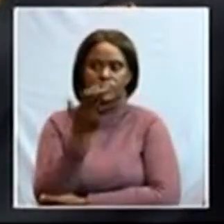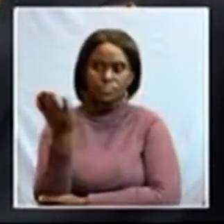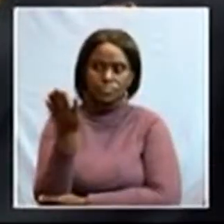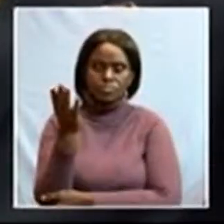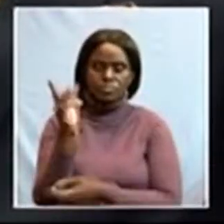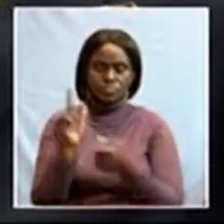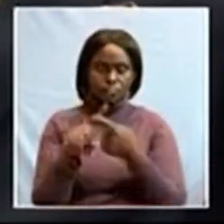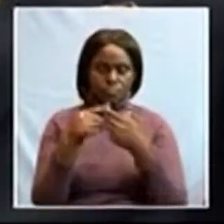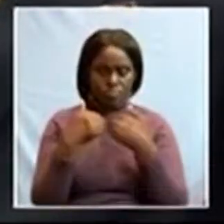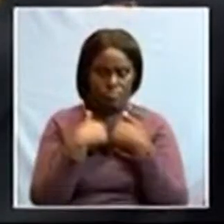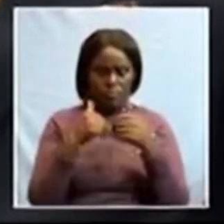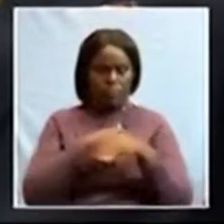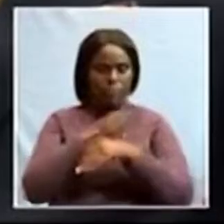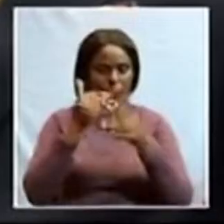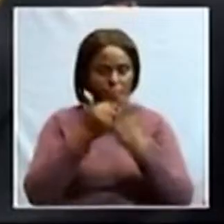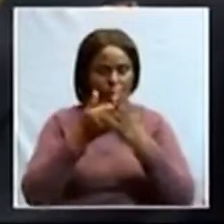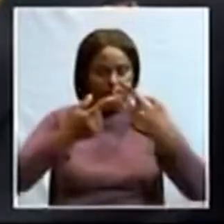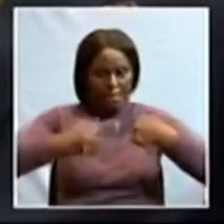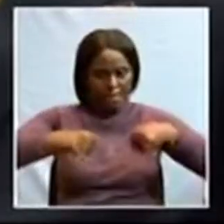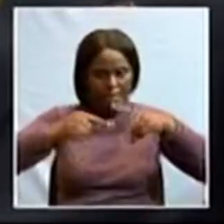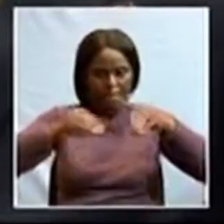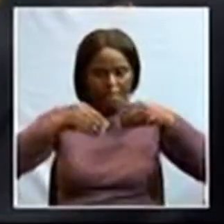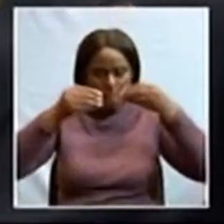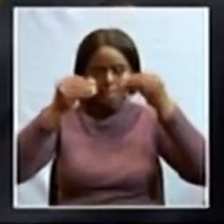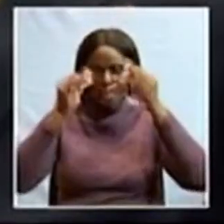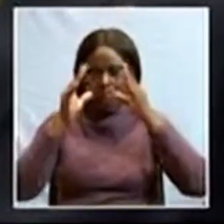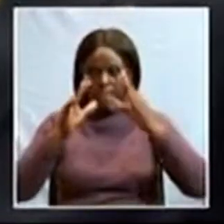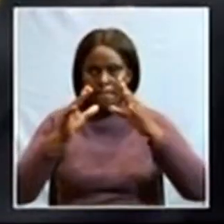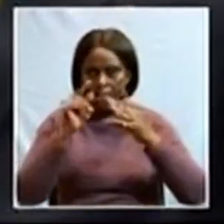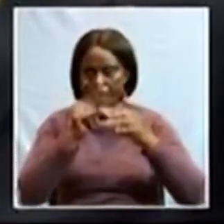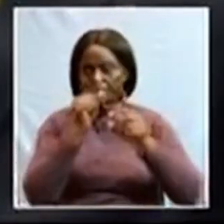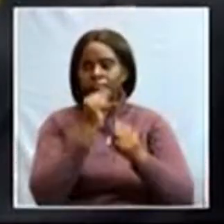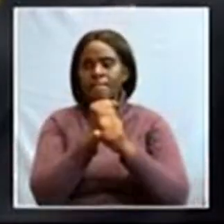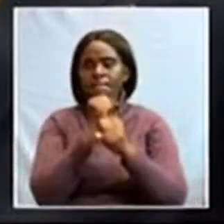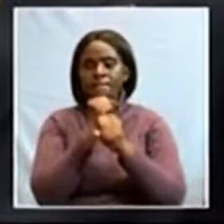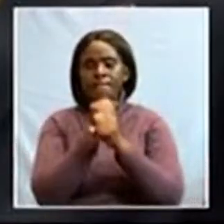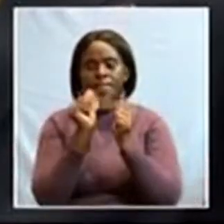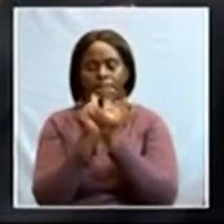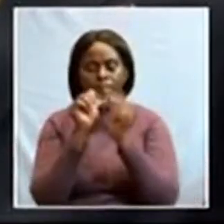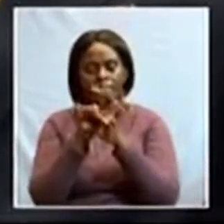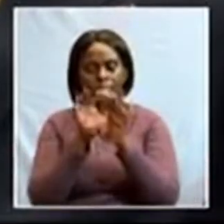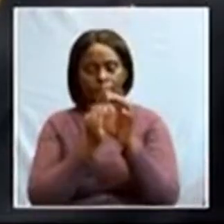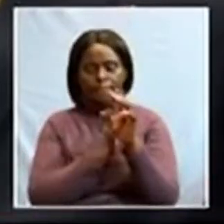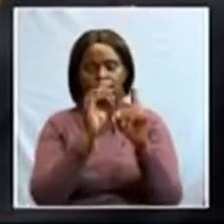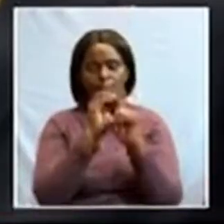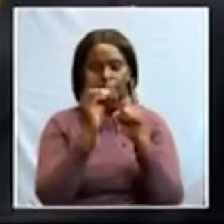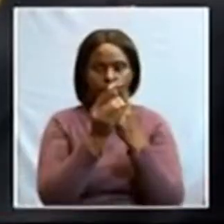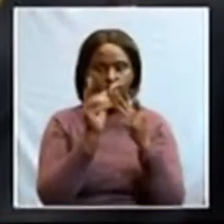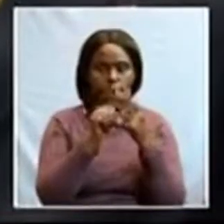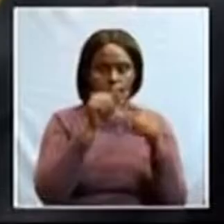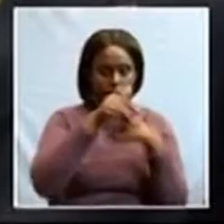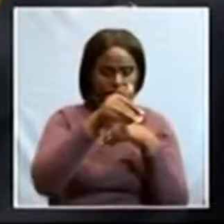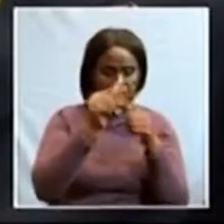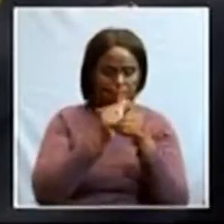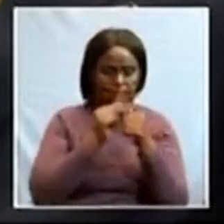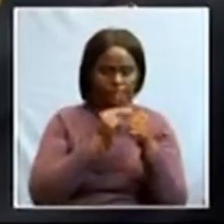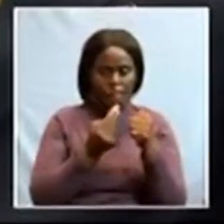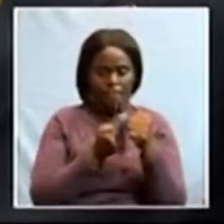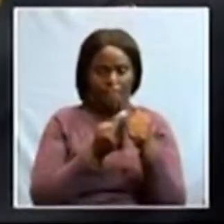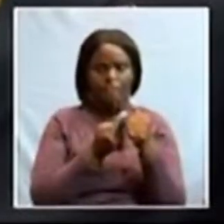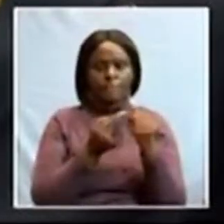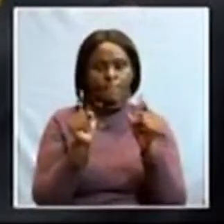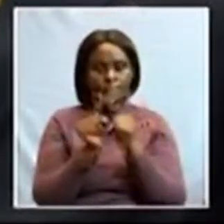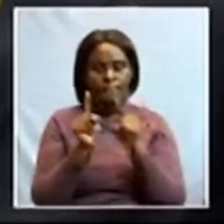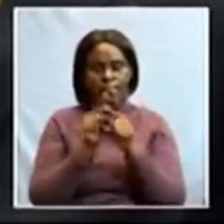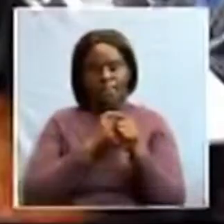to have all the local suppliers operating within our district to register with us.